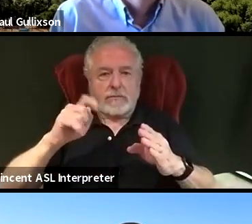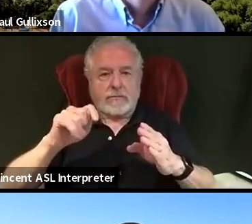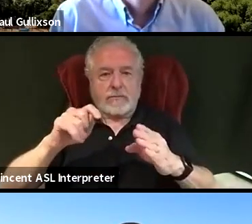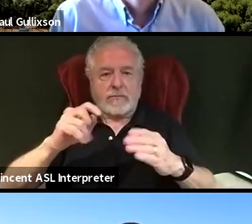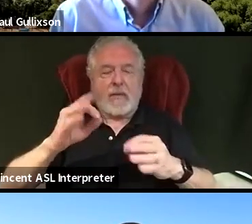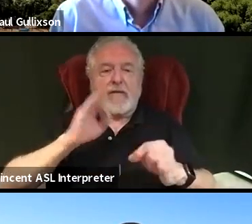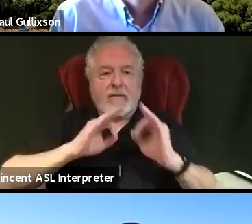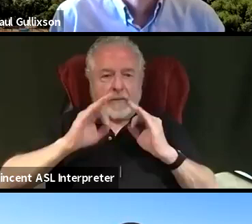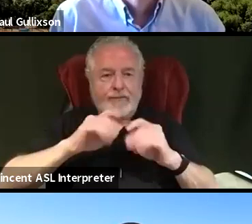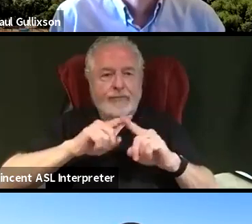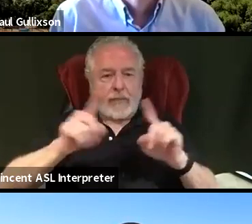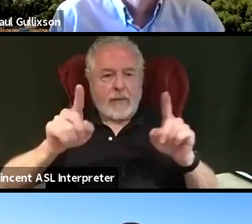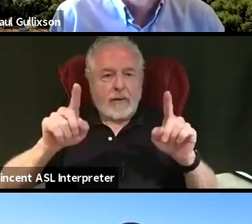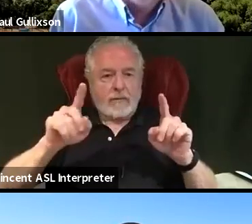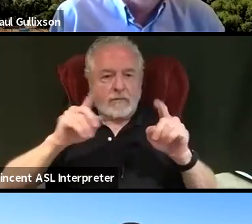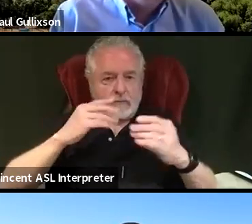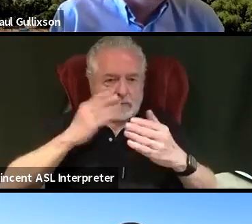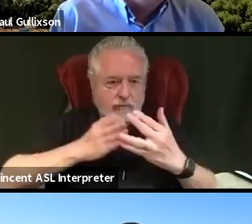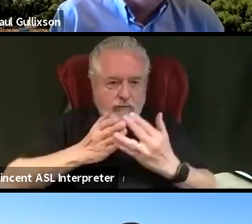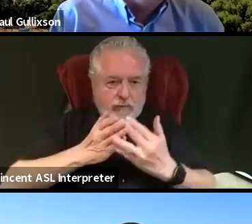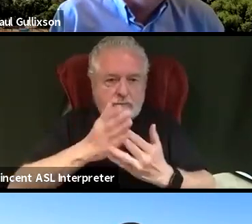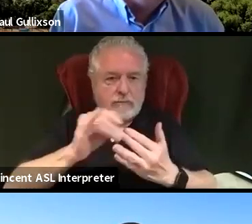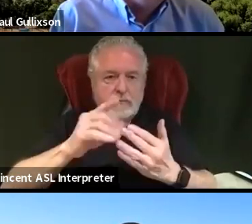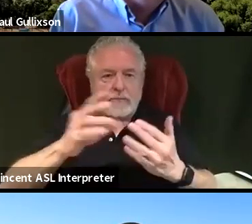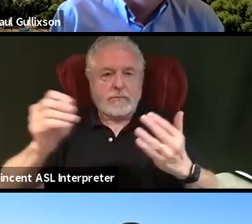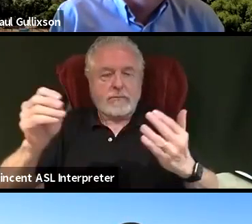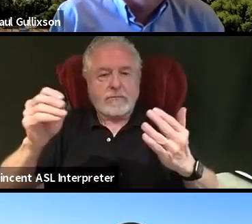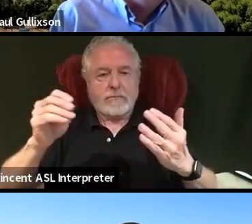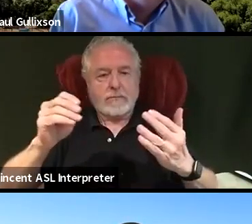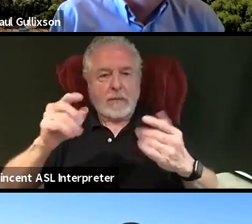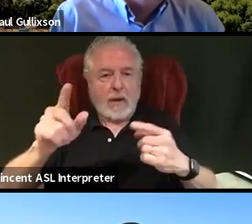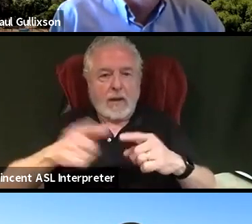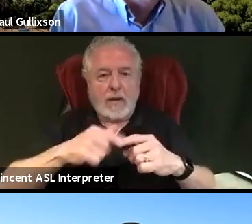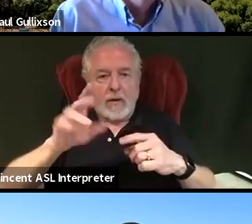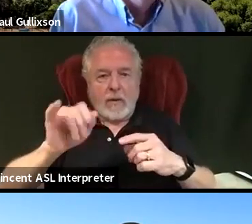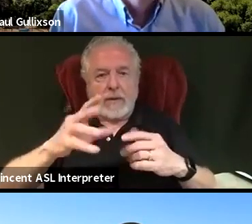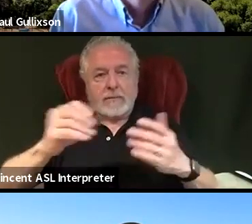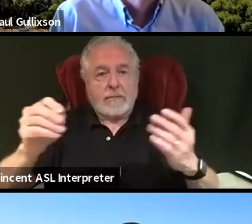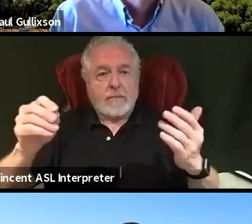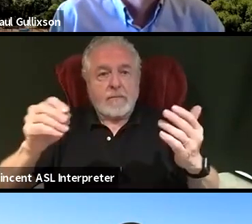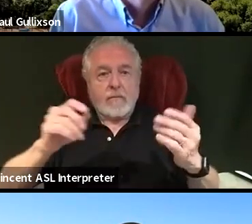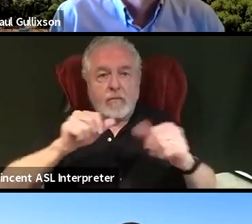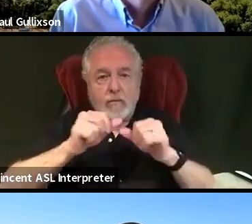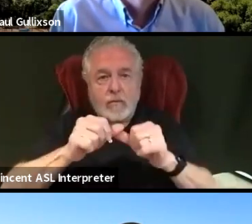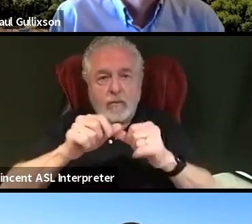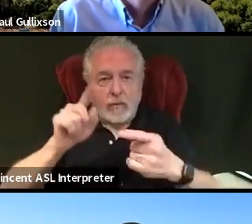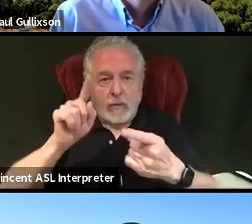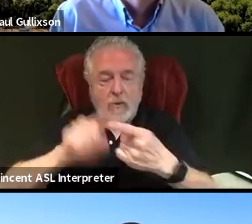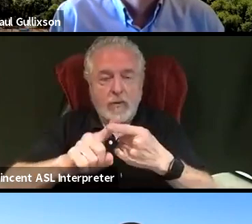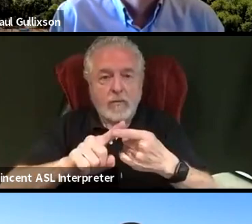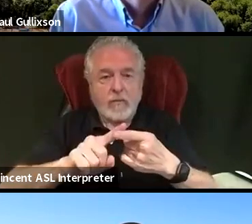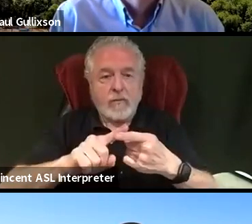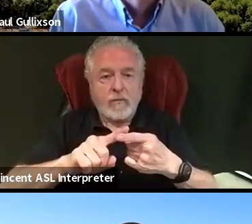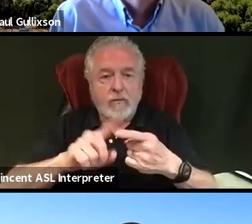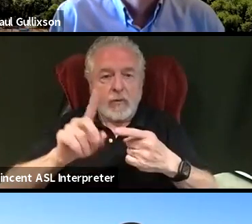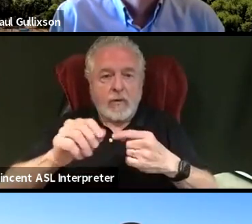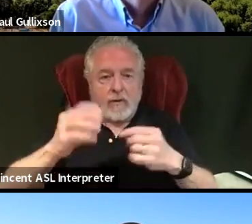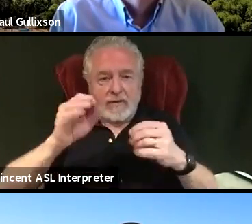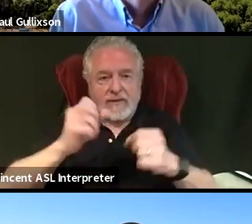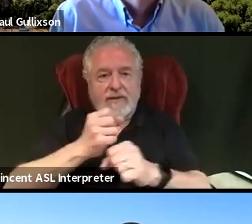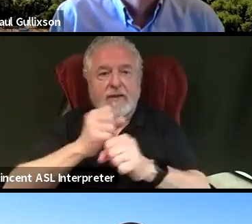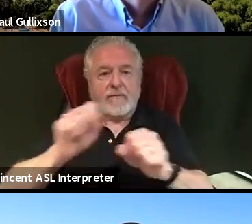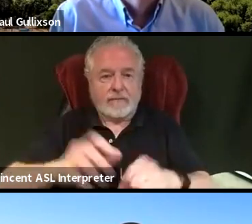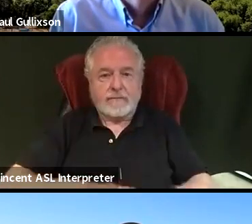little frustrating, but we'll get through it. And we've come a long way, and we'll continue to do it safely.